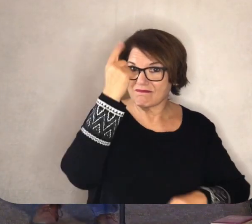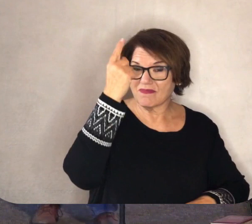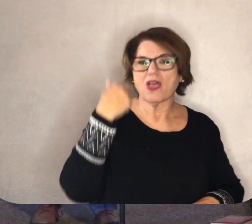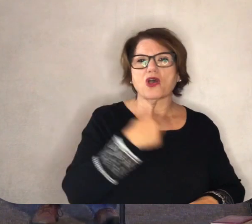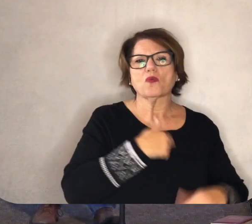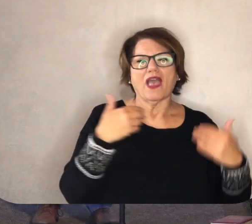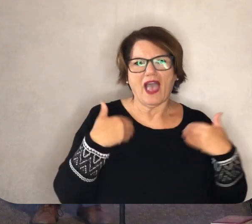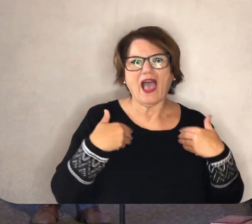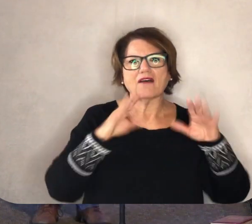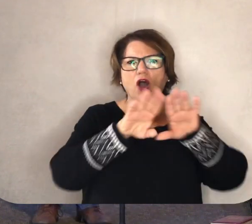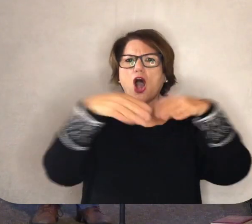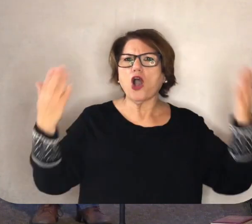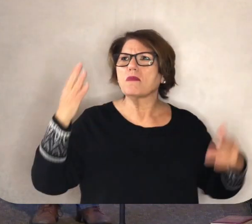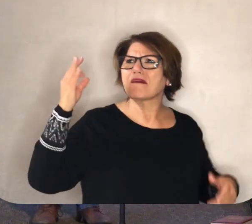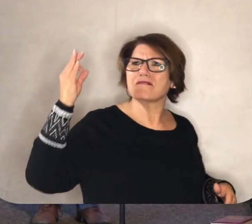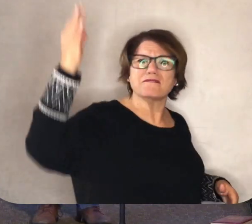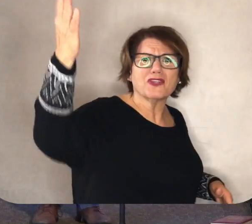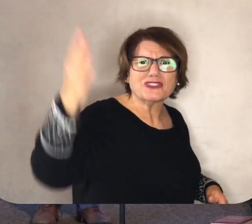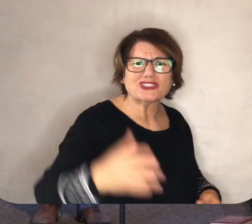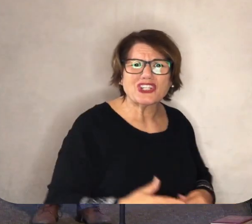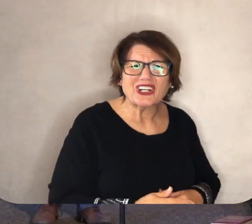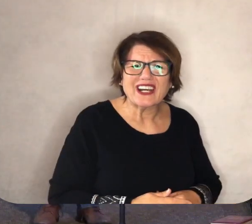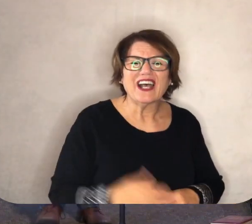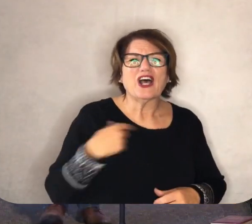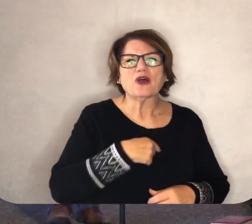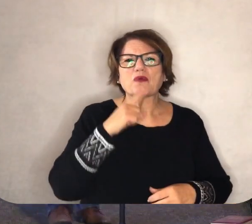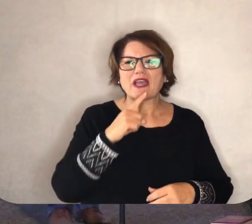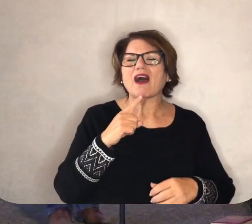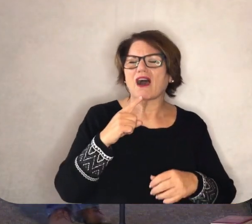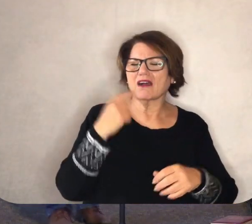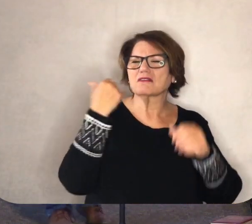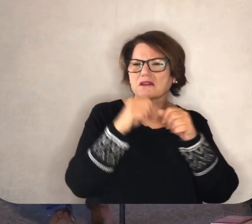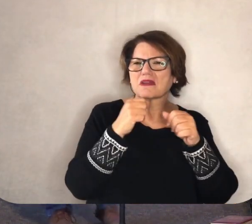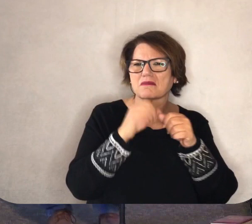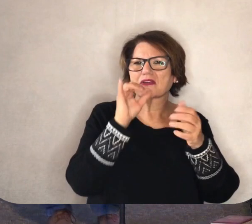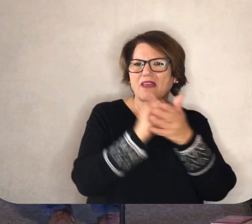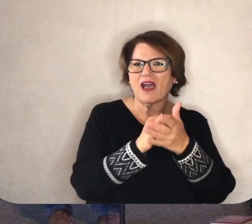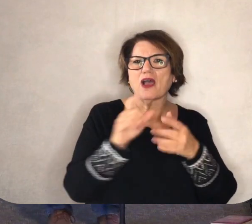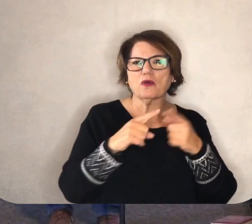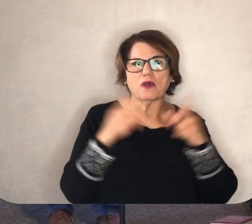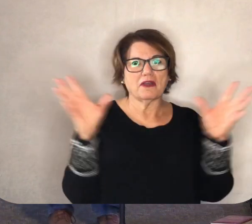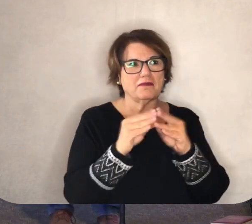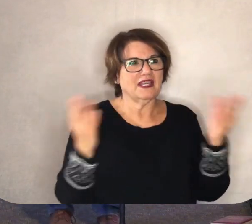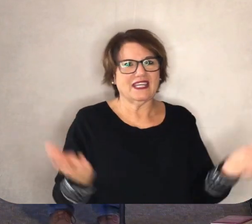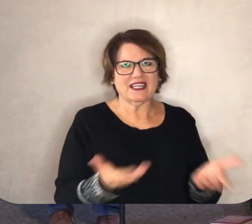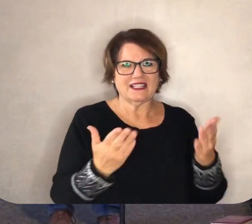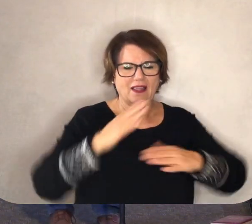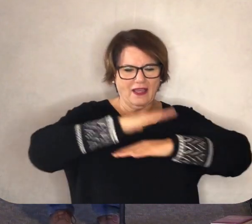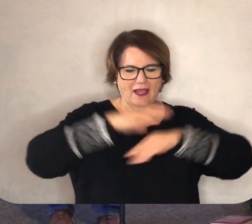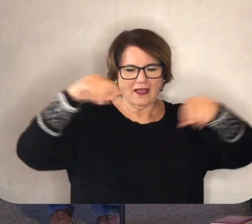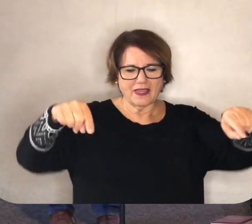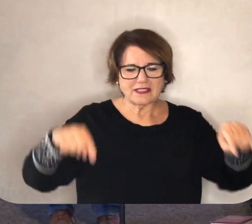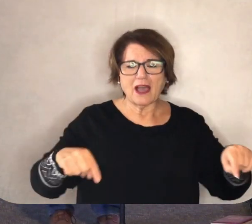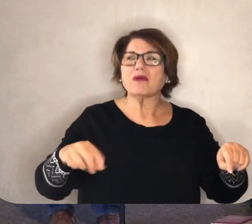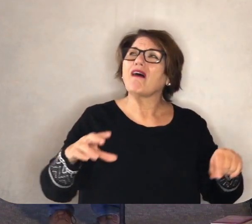a wide open future. And we are reminded of that once again as we gather here at the table of the